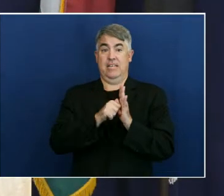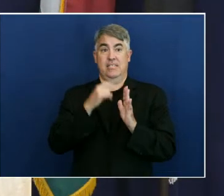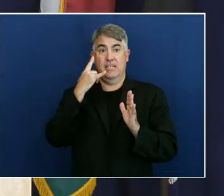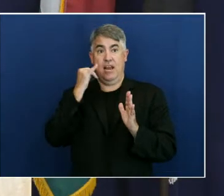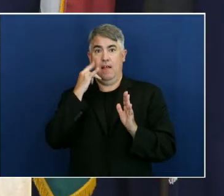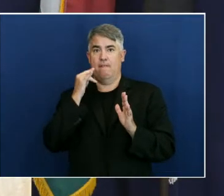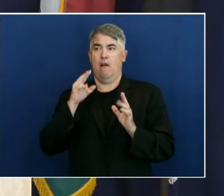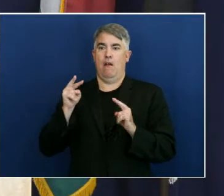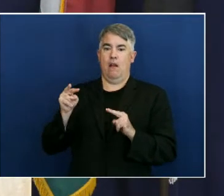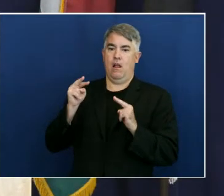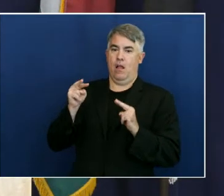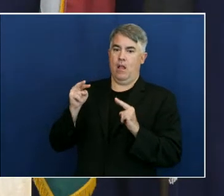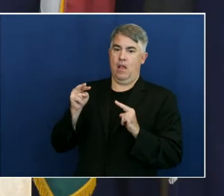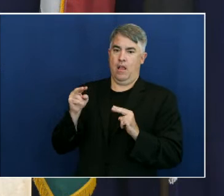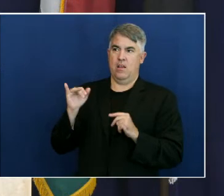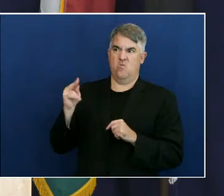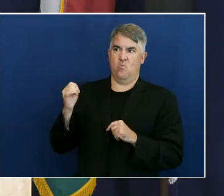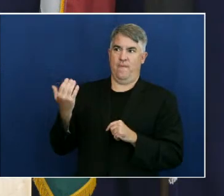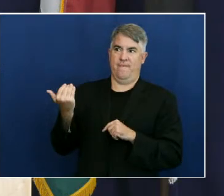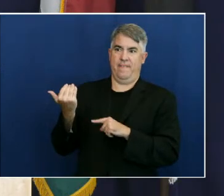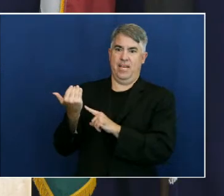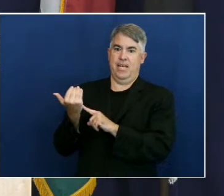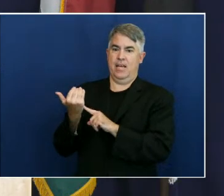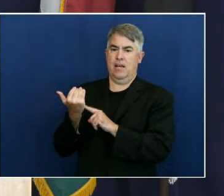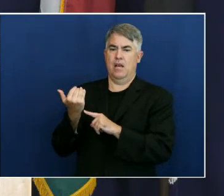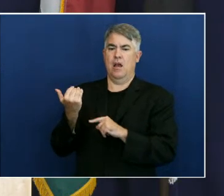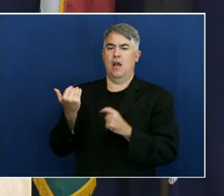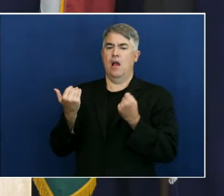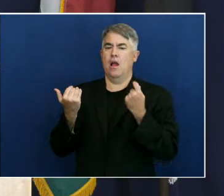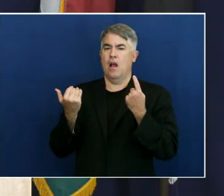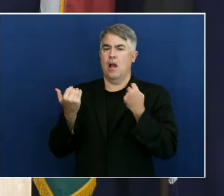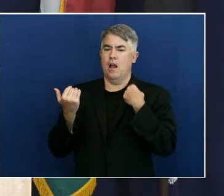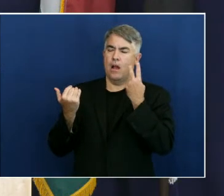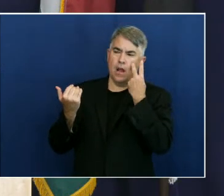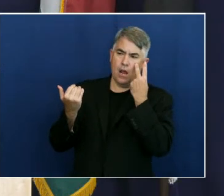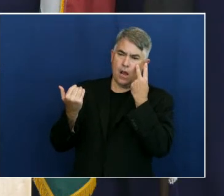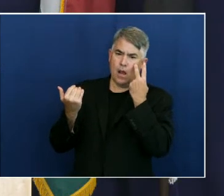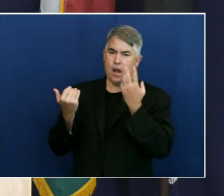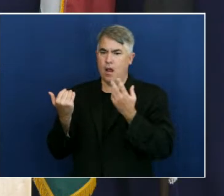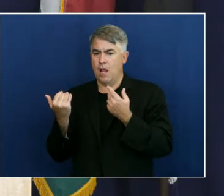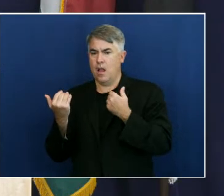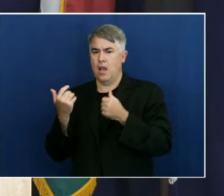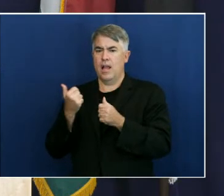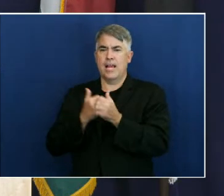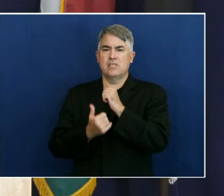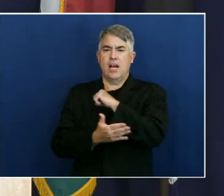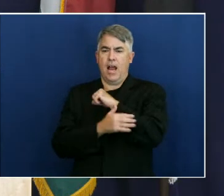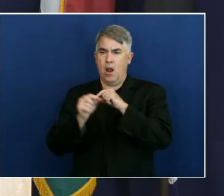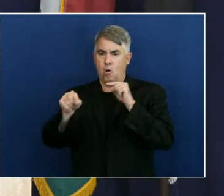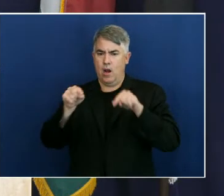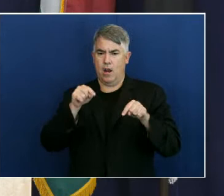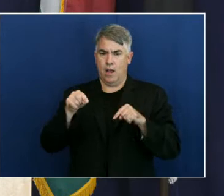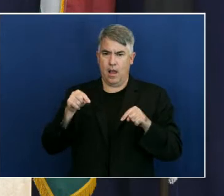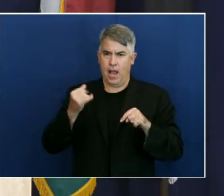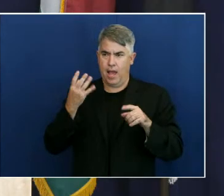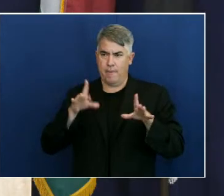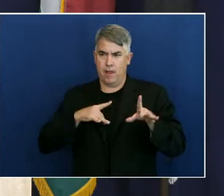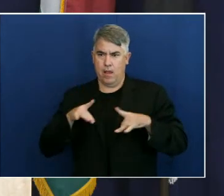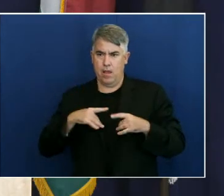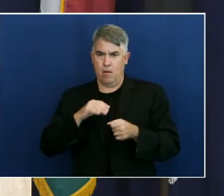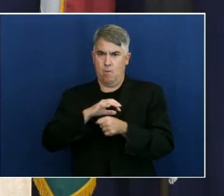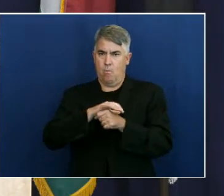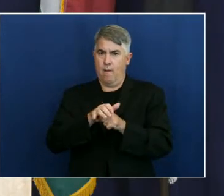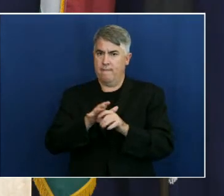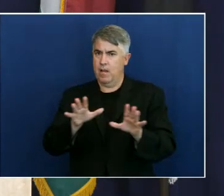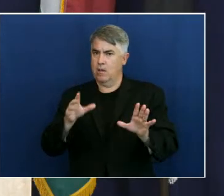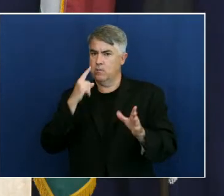still have to look at, from jurisdiction to jurisdiction, what the case rate is, and that will determine exactly what we